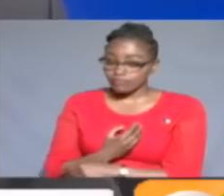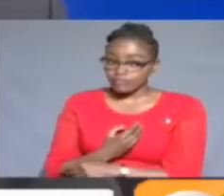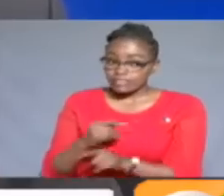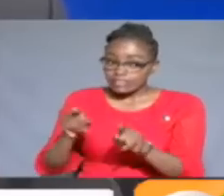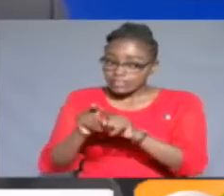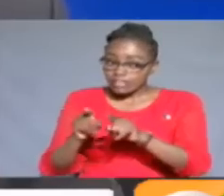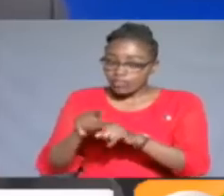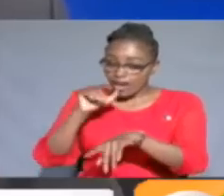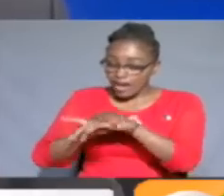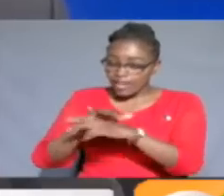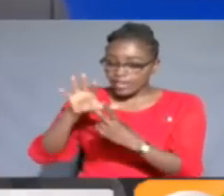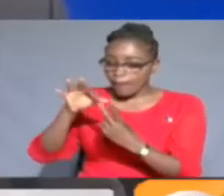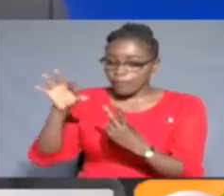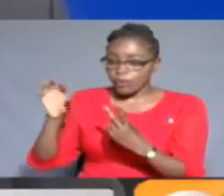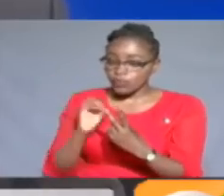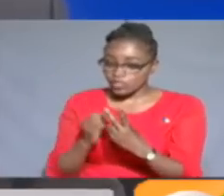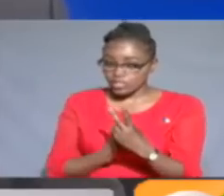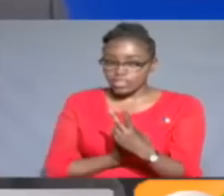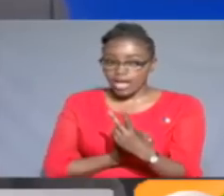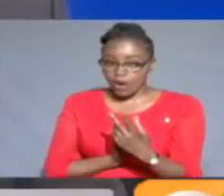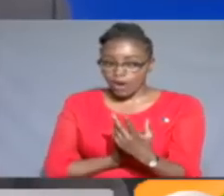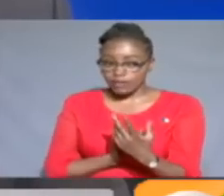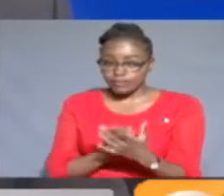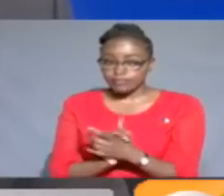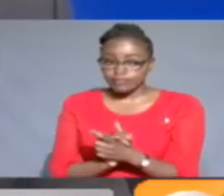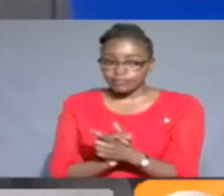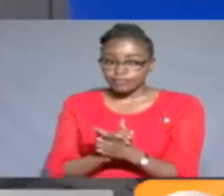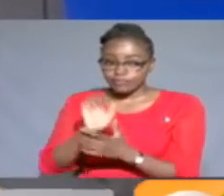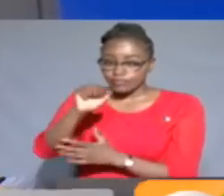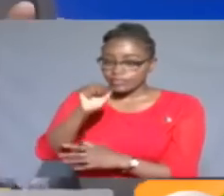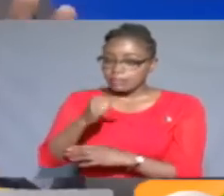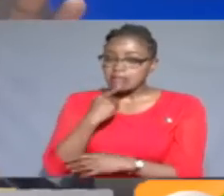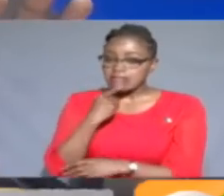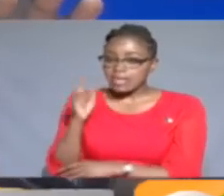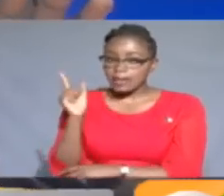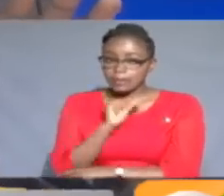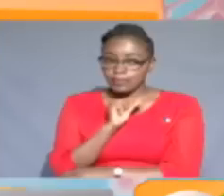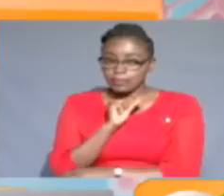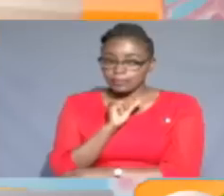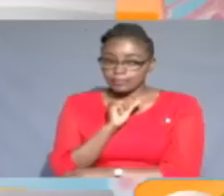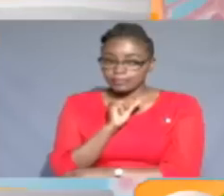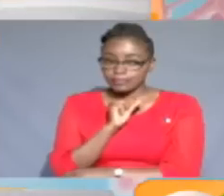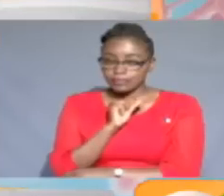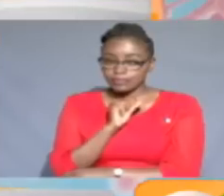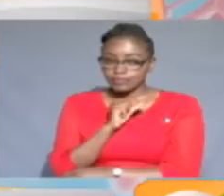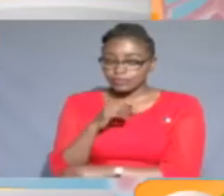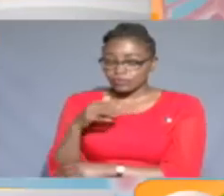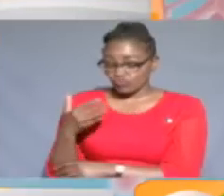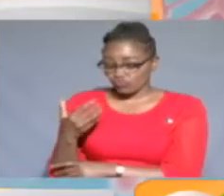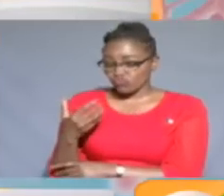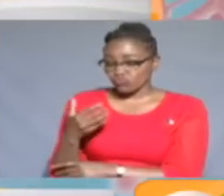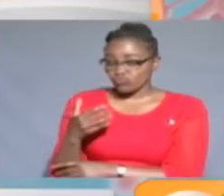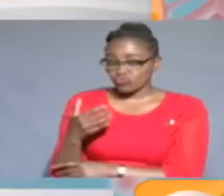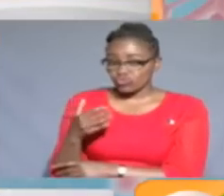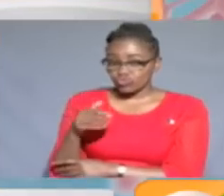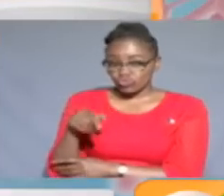get our priorities right. That? So as I said, go for